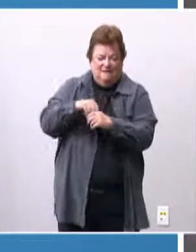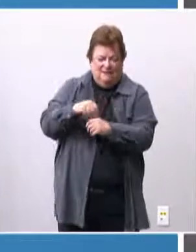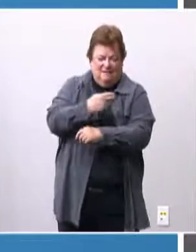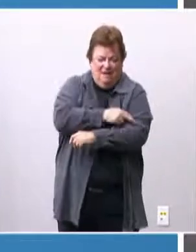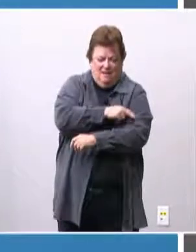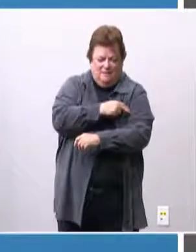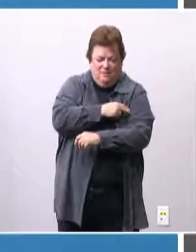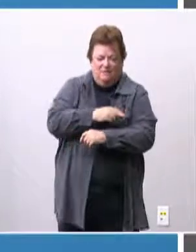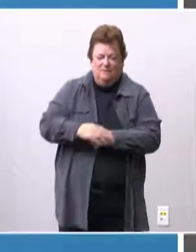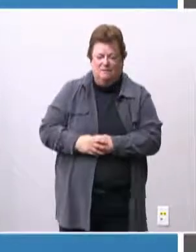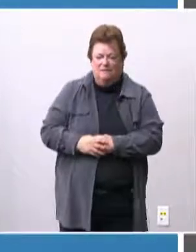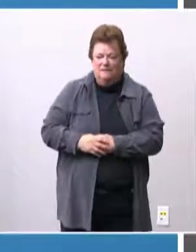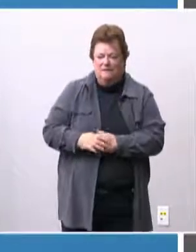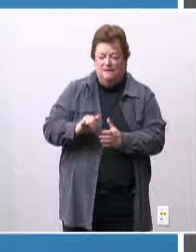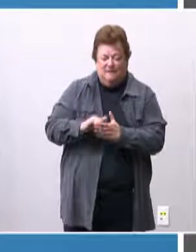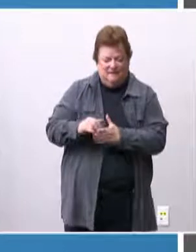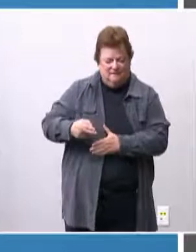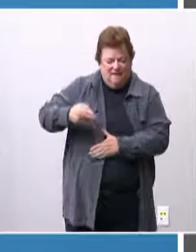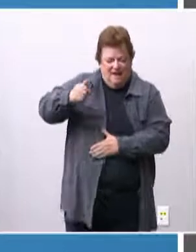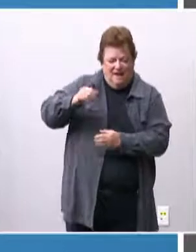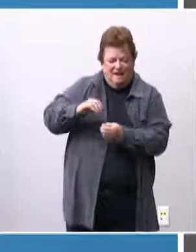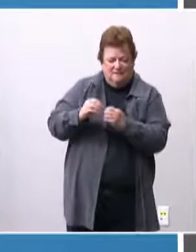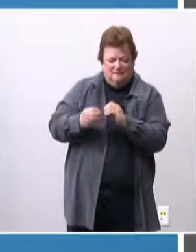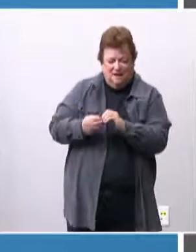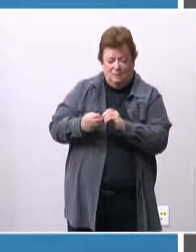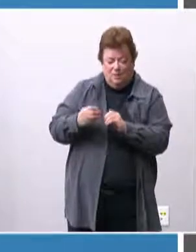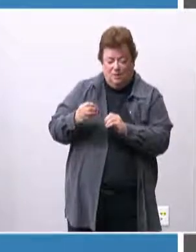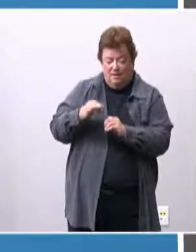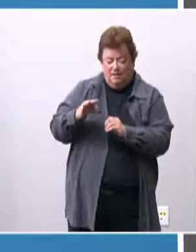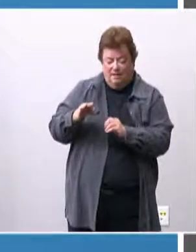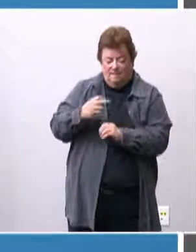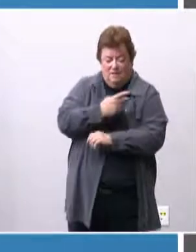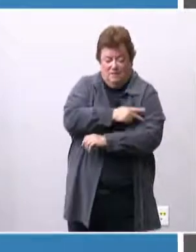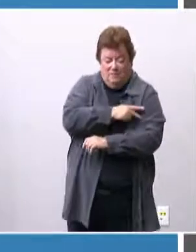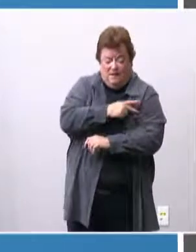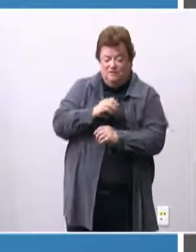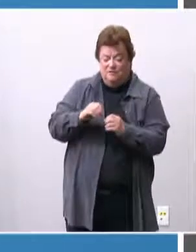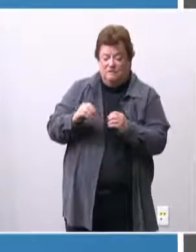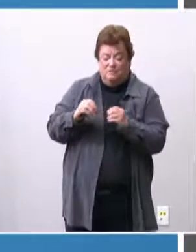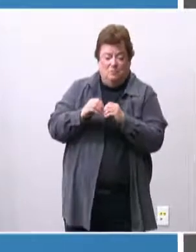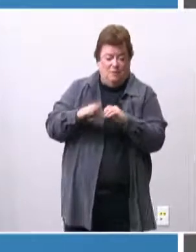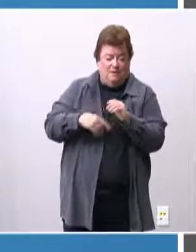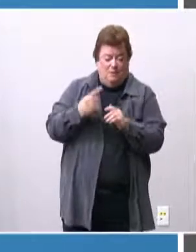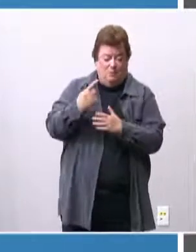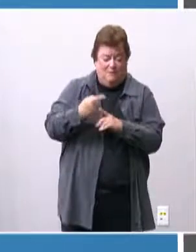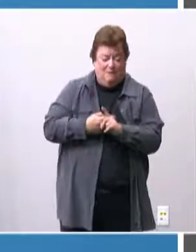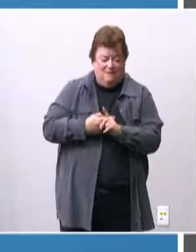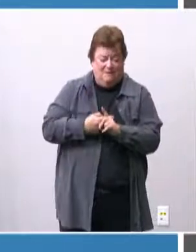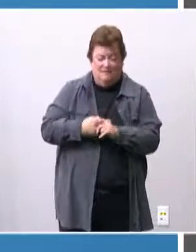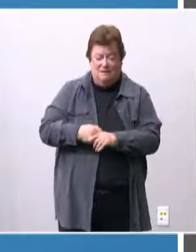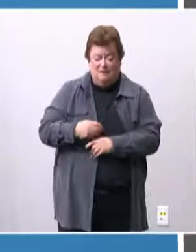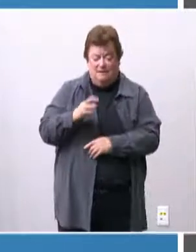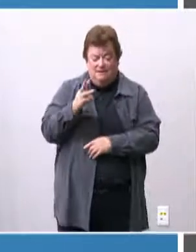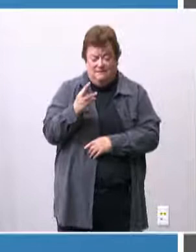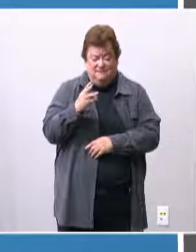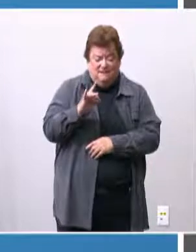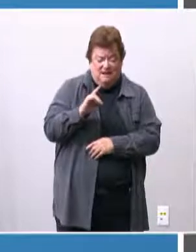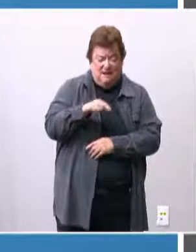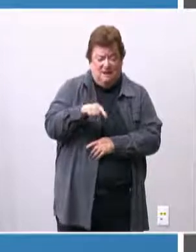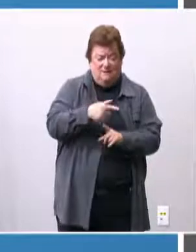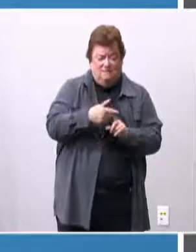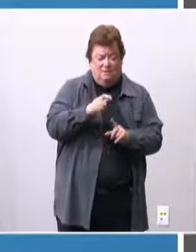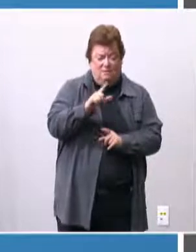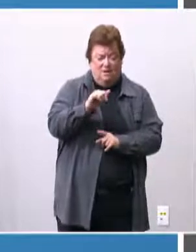hospitalized. This is the highest number of COVID-19 patients in over a month. 68 of these patients are